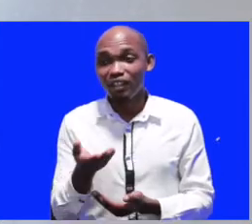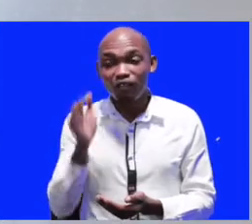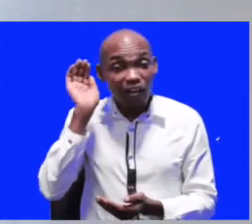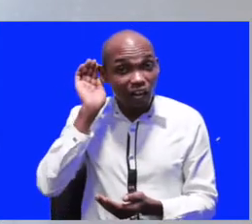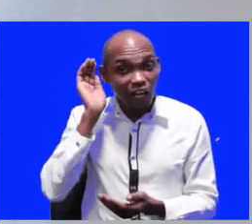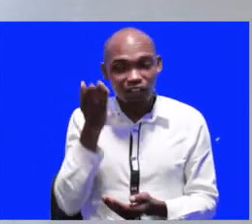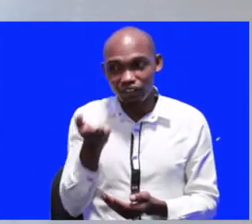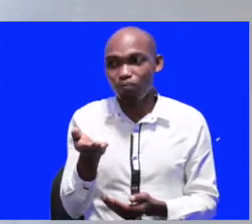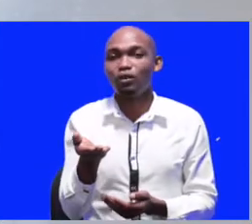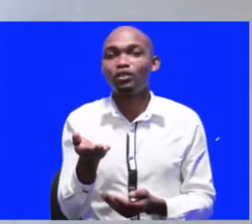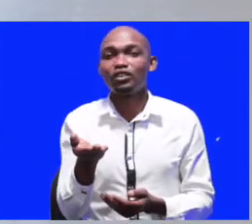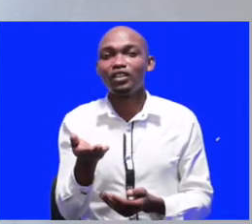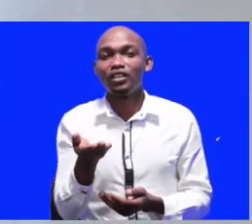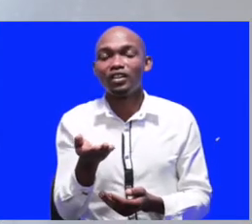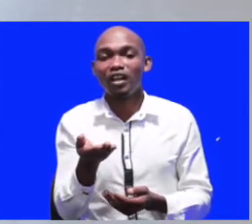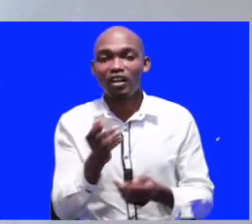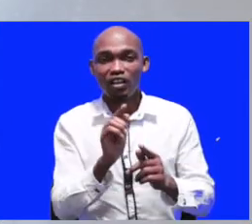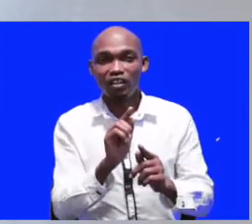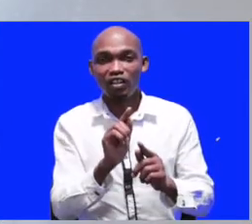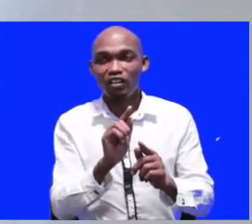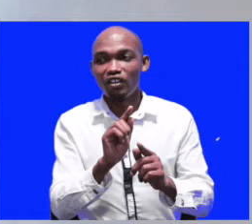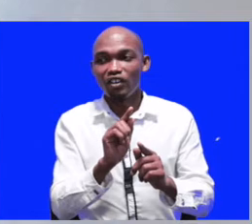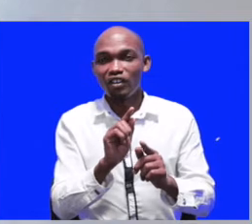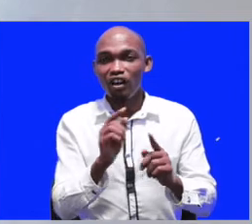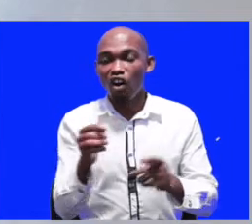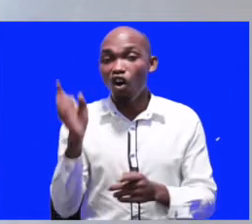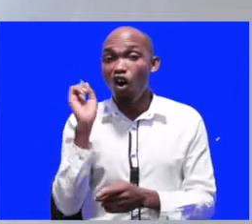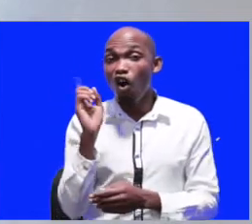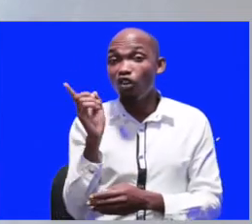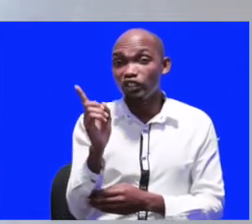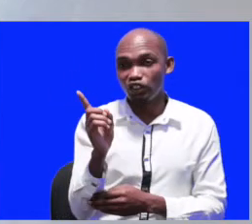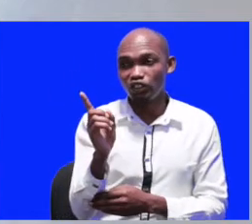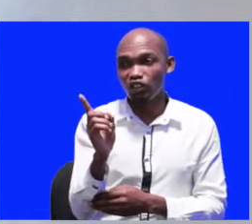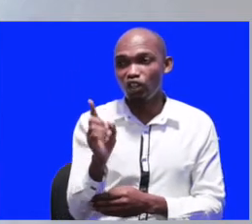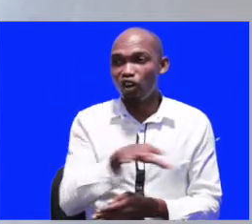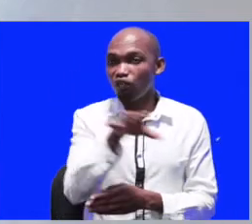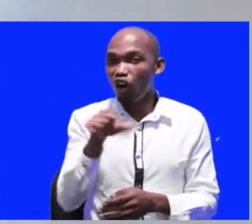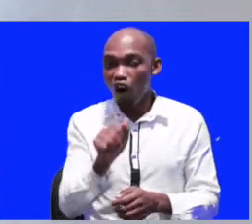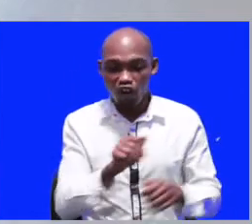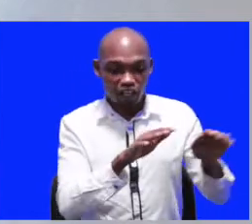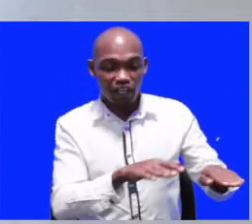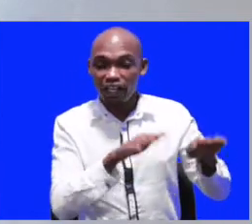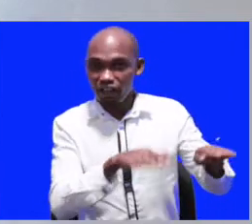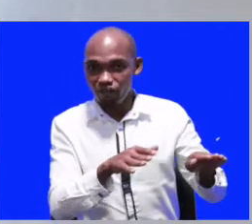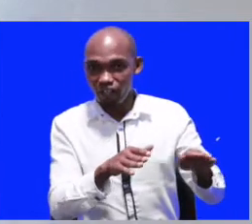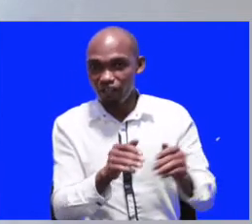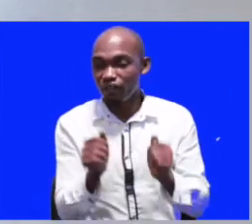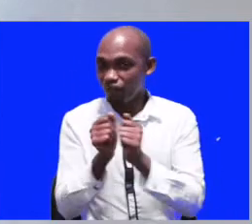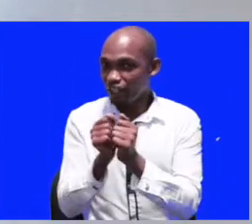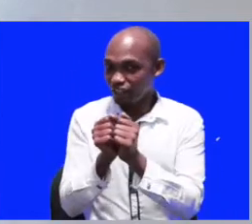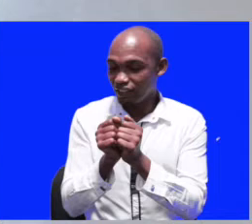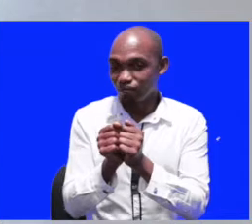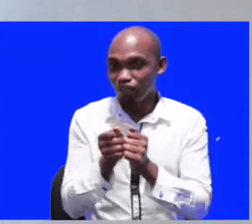or think about the origin of the world, the origin of life, as well as the origin of all living organisms? Please